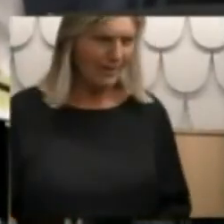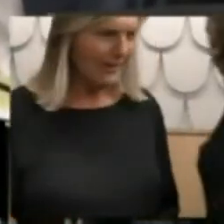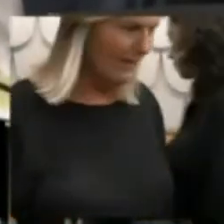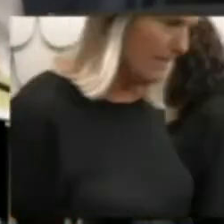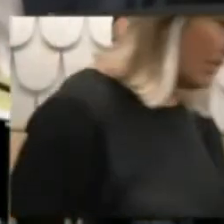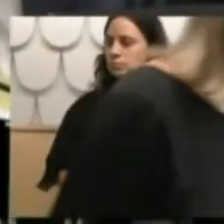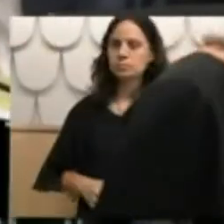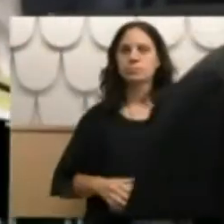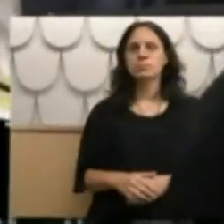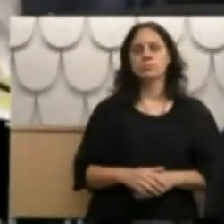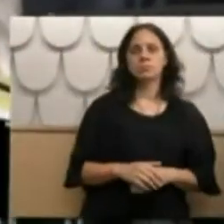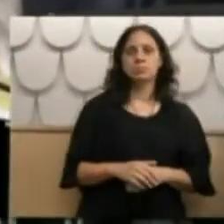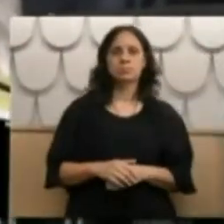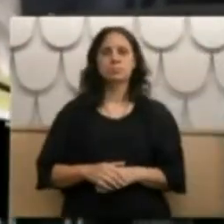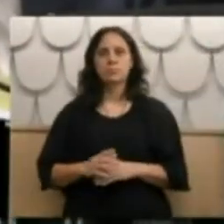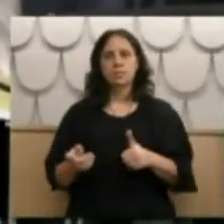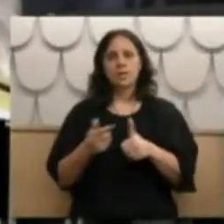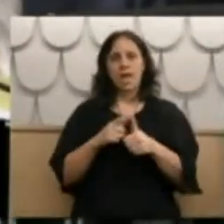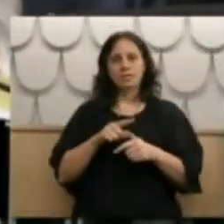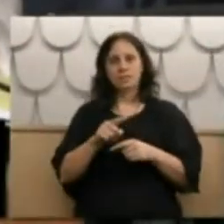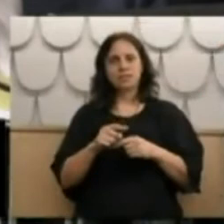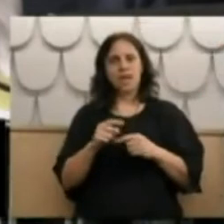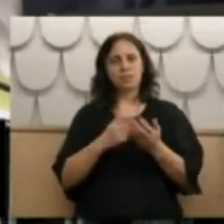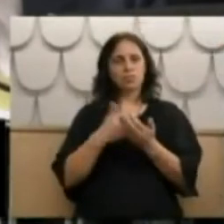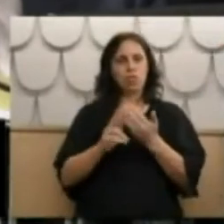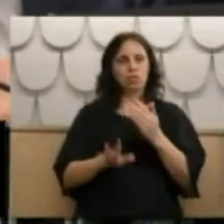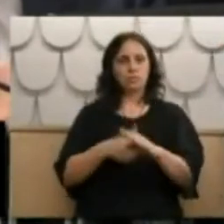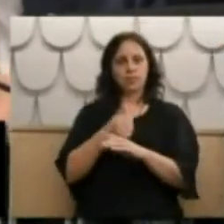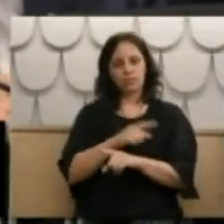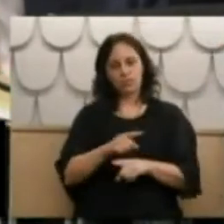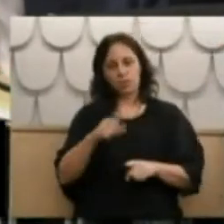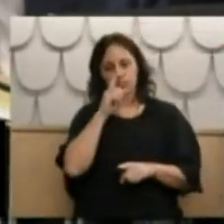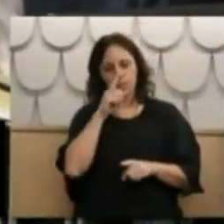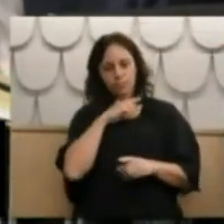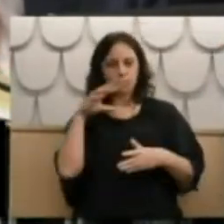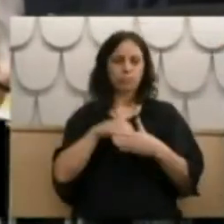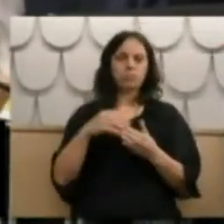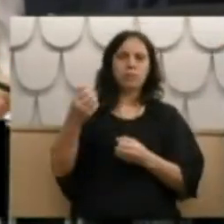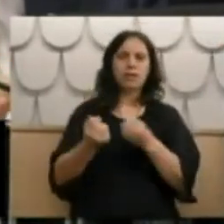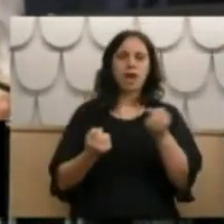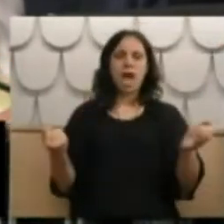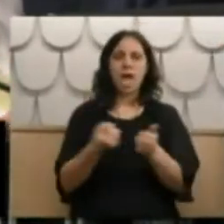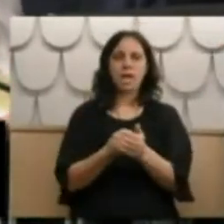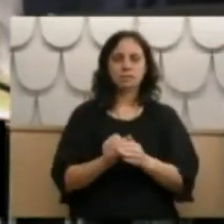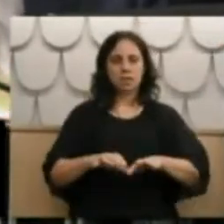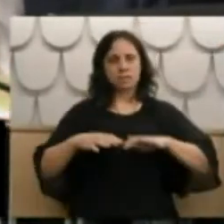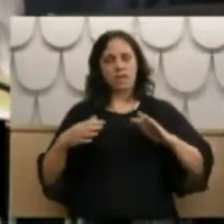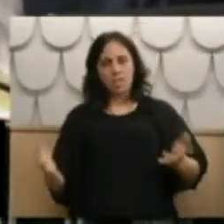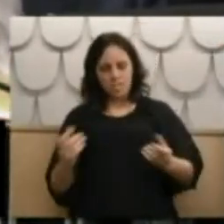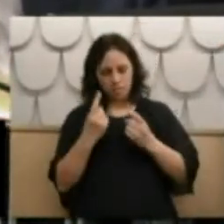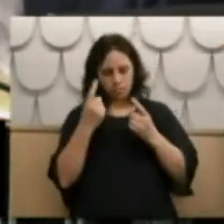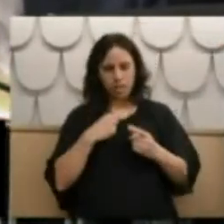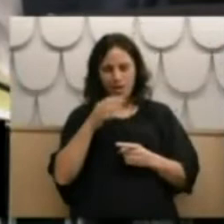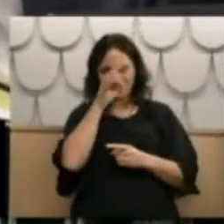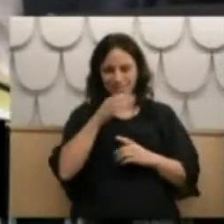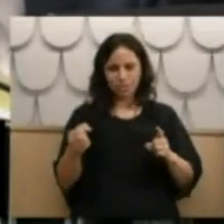work and people who'd had car accidents. It, suddenly, when this huge discovery of how widespread sexual abuse